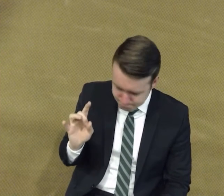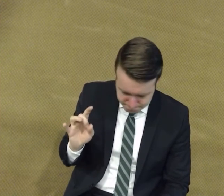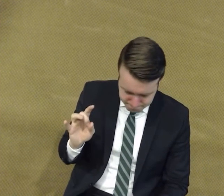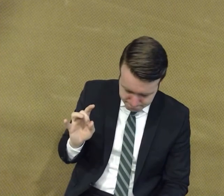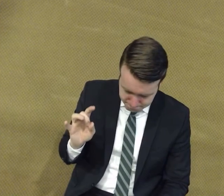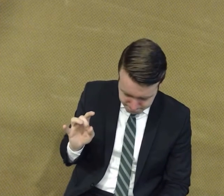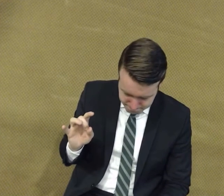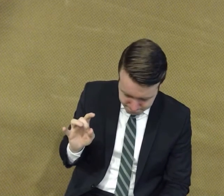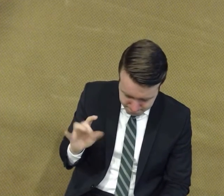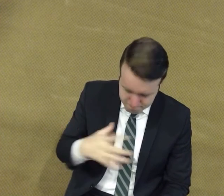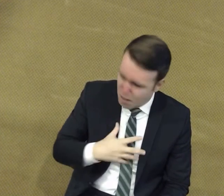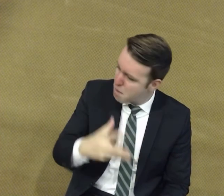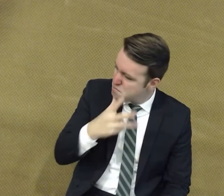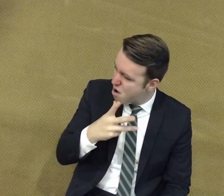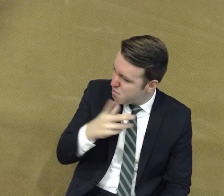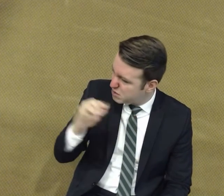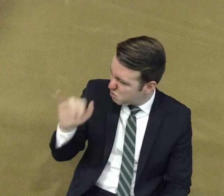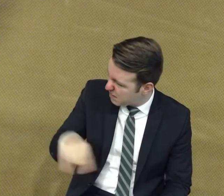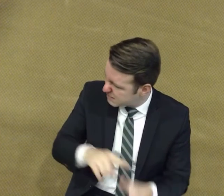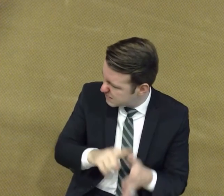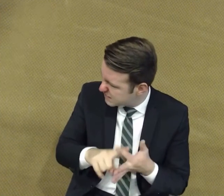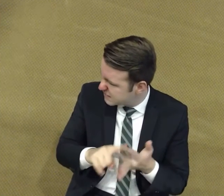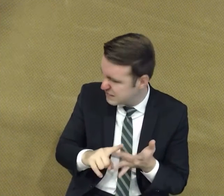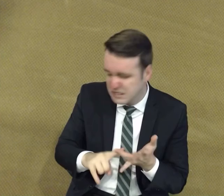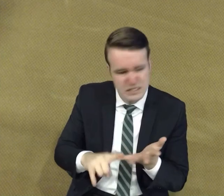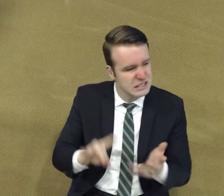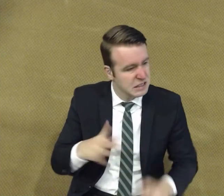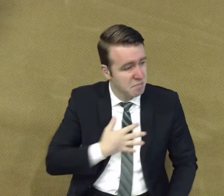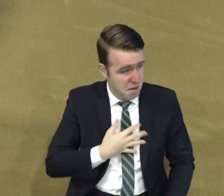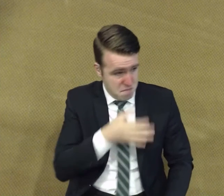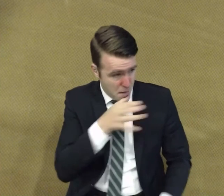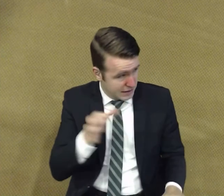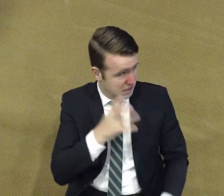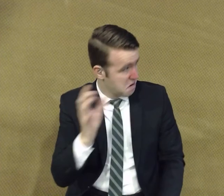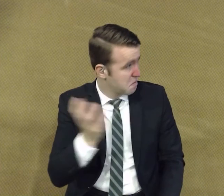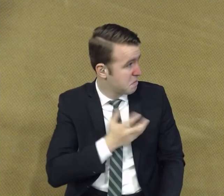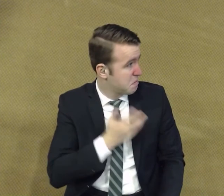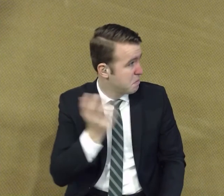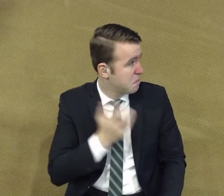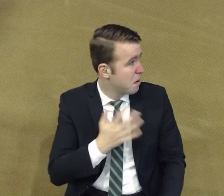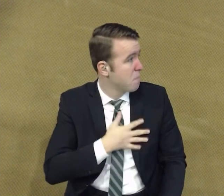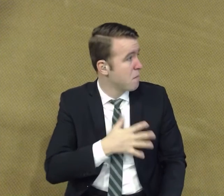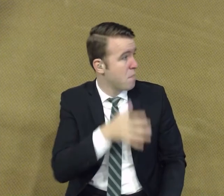say, look what my mama was like. Look what my mama did. Here's what